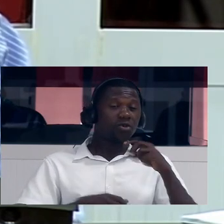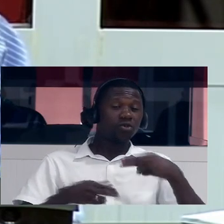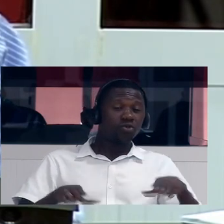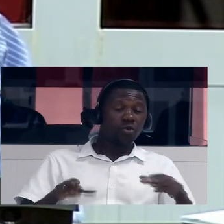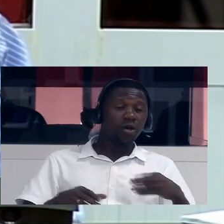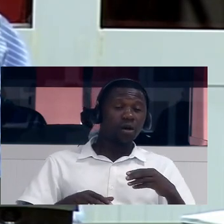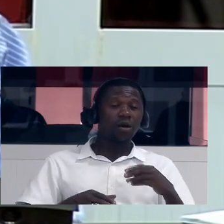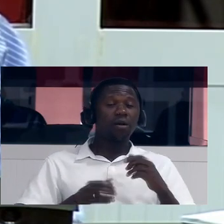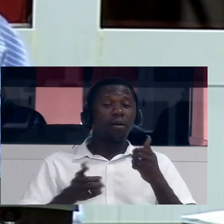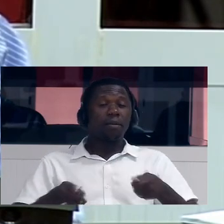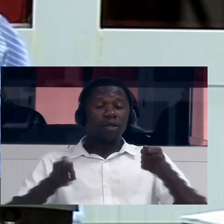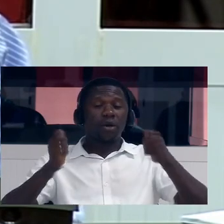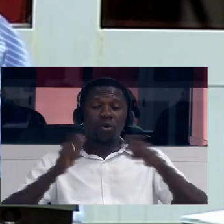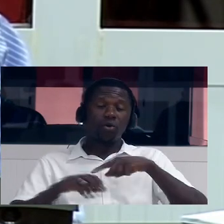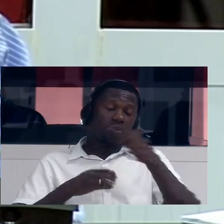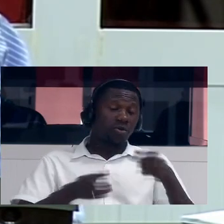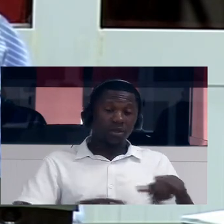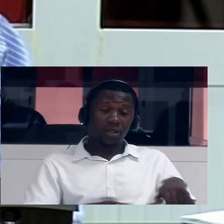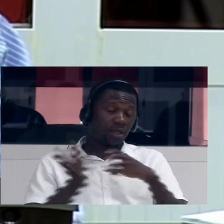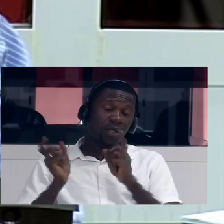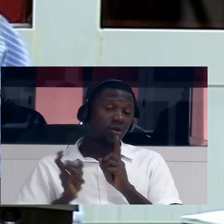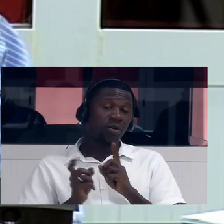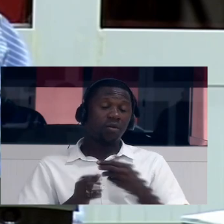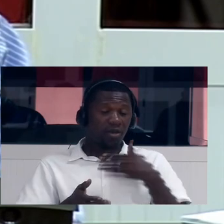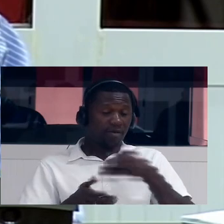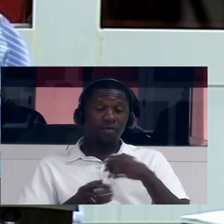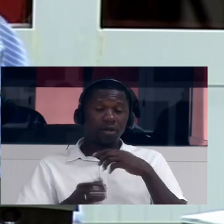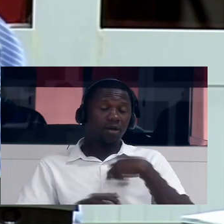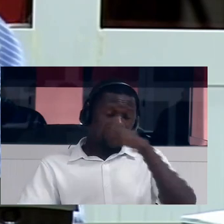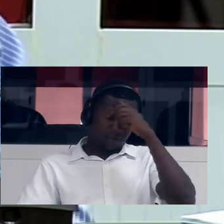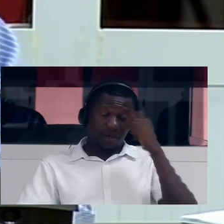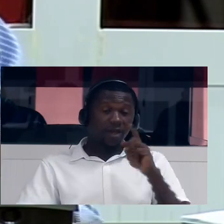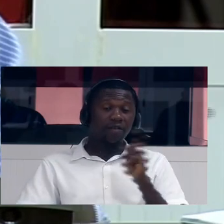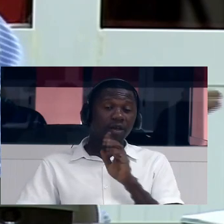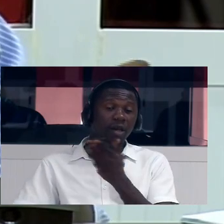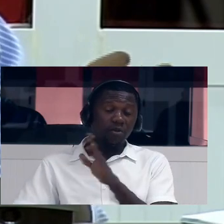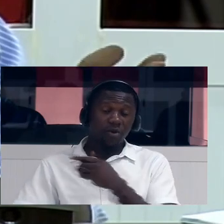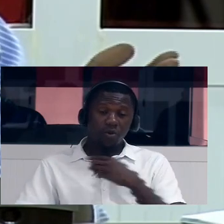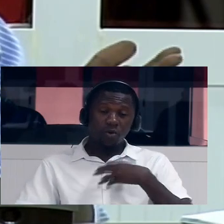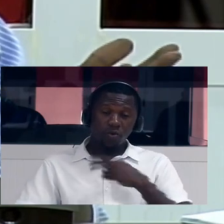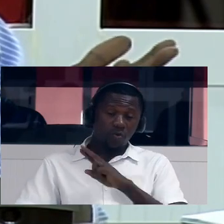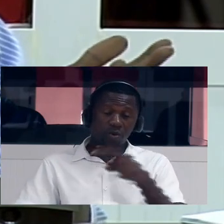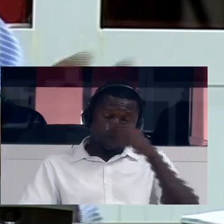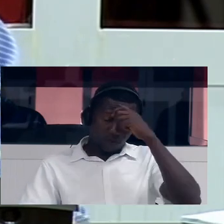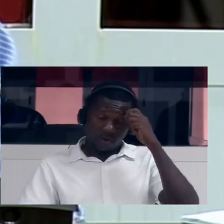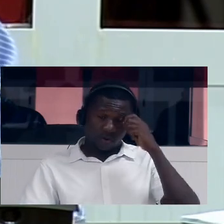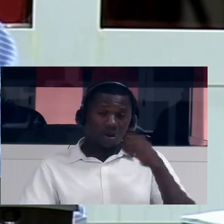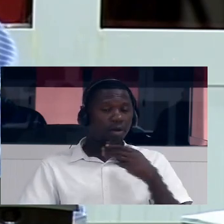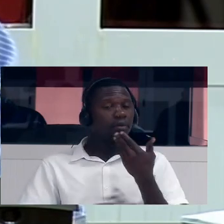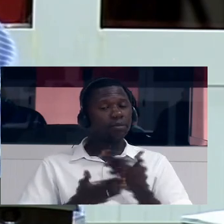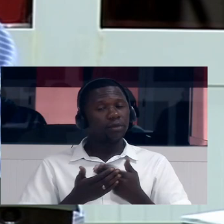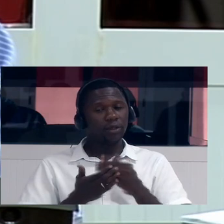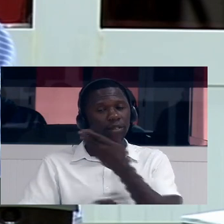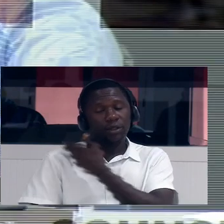or serir. I'm here to get a job done. And what? Anybody who doesn't want to work, please leave, otherwise you part company with me. Those statements, how did